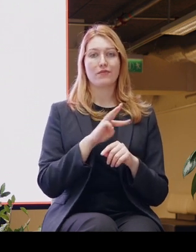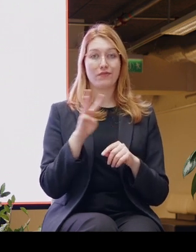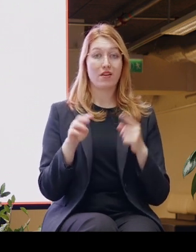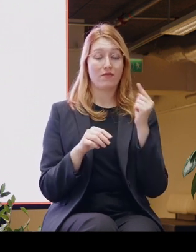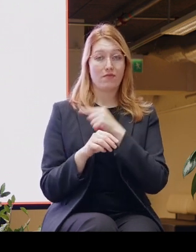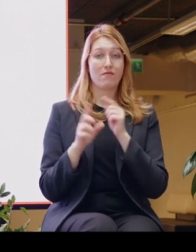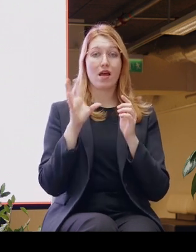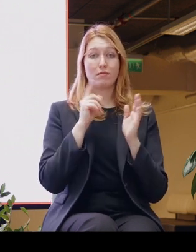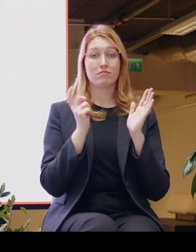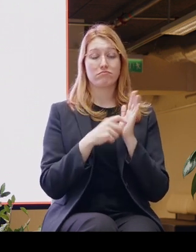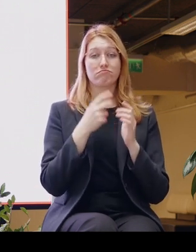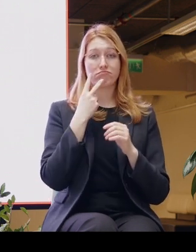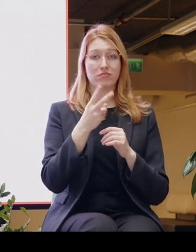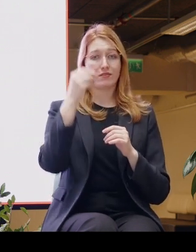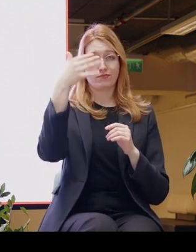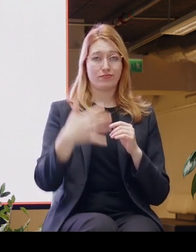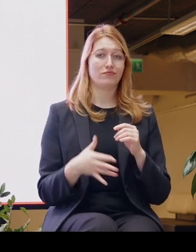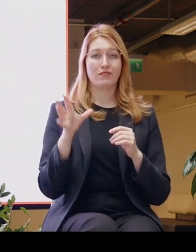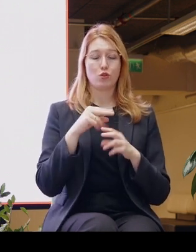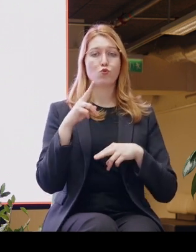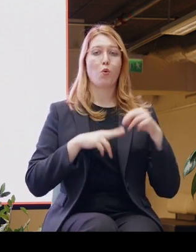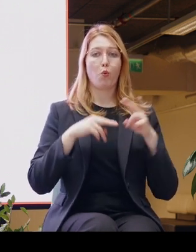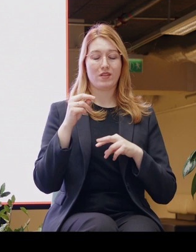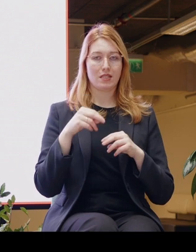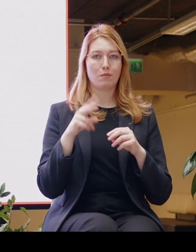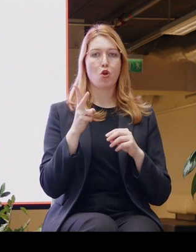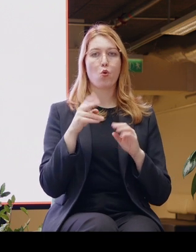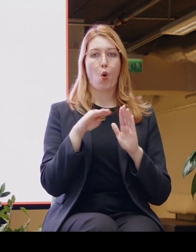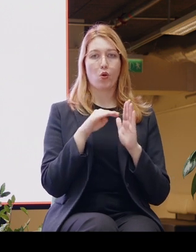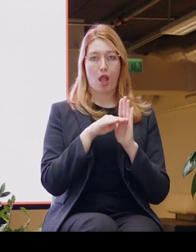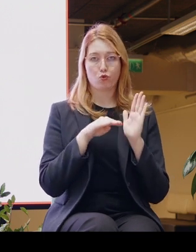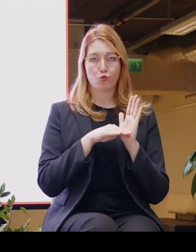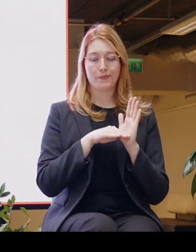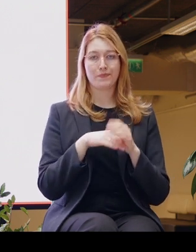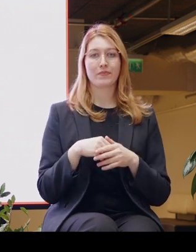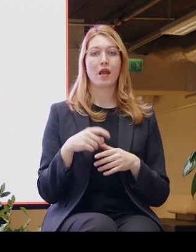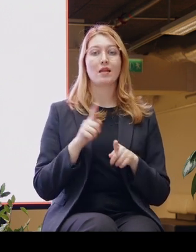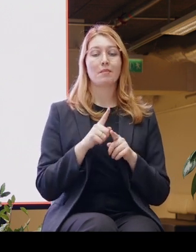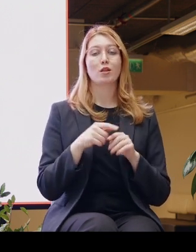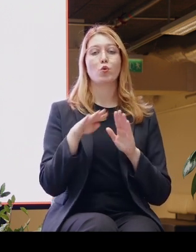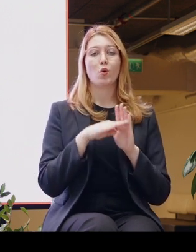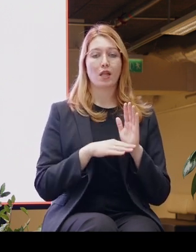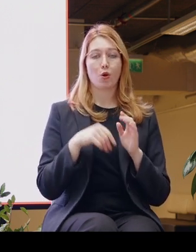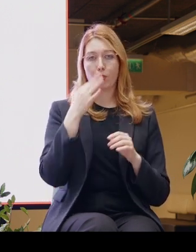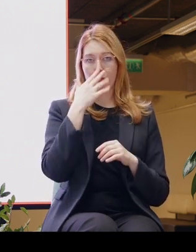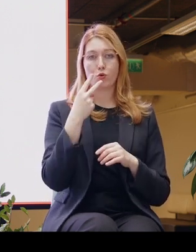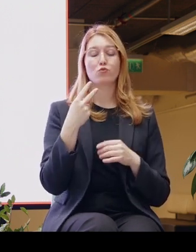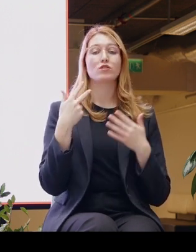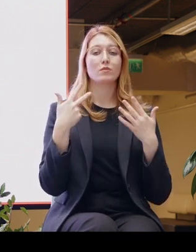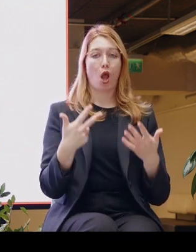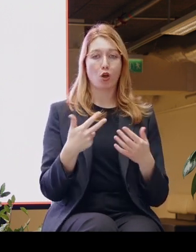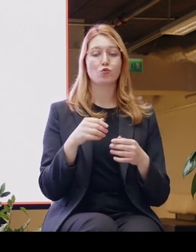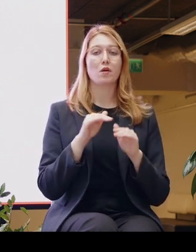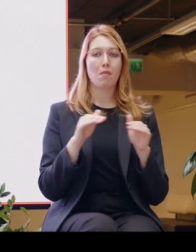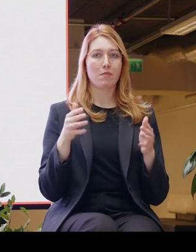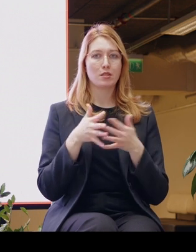just see the whole building code. Regulation 28 has been adopted by the minister based on the